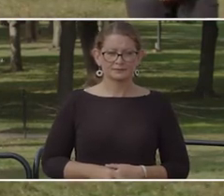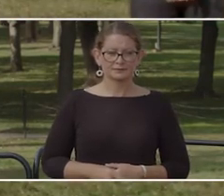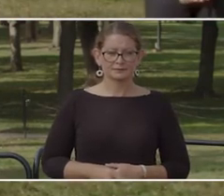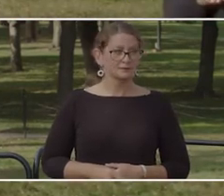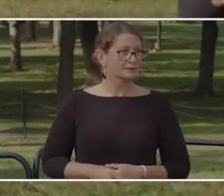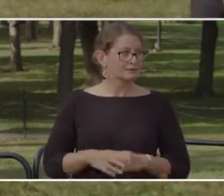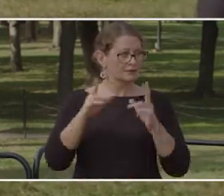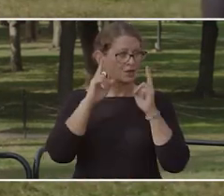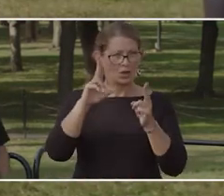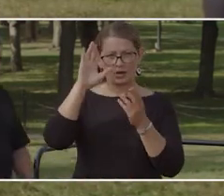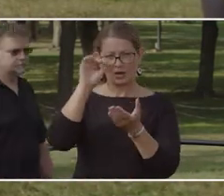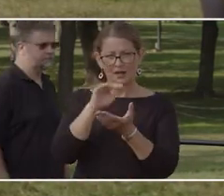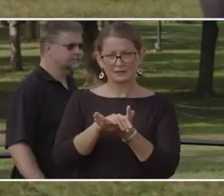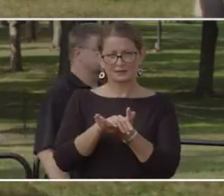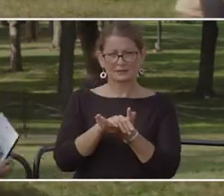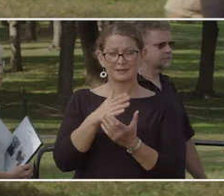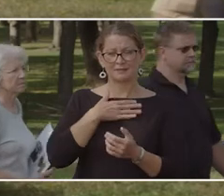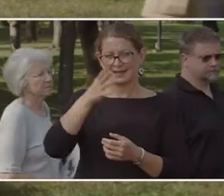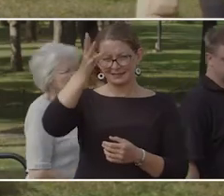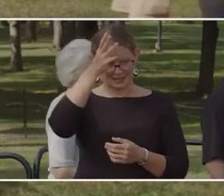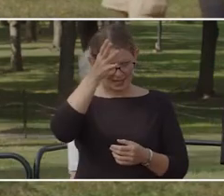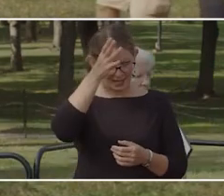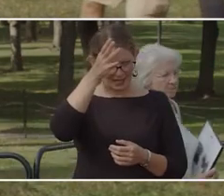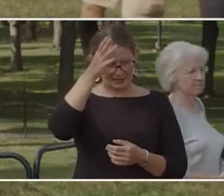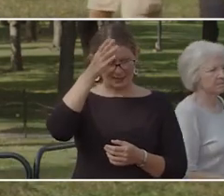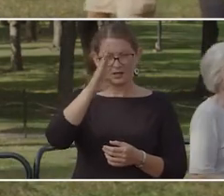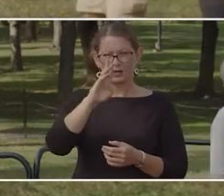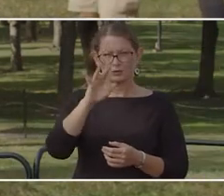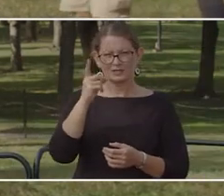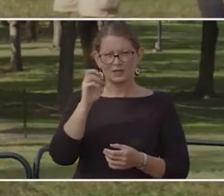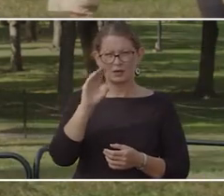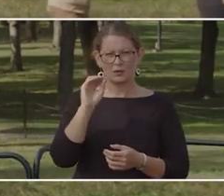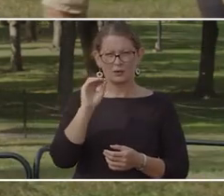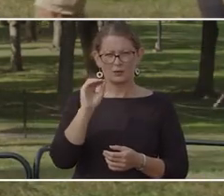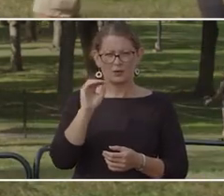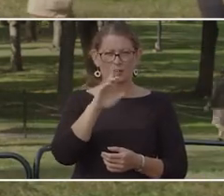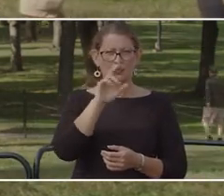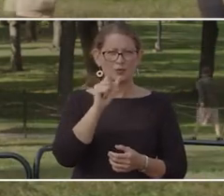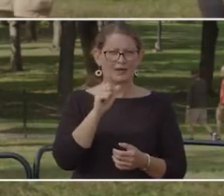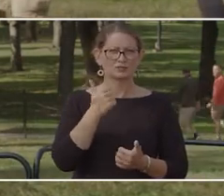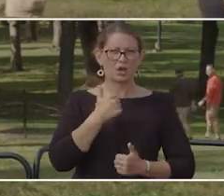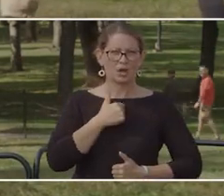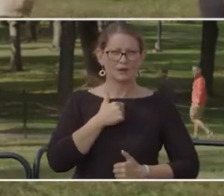To honor my husband and my dad, Ray Darrow, U.S. Army,